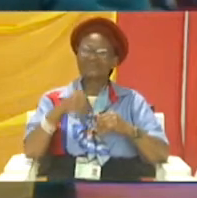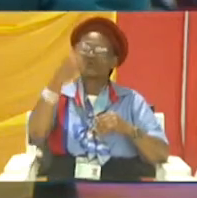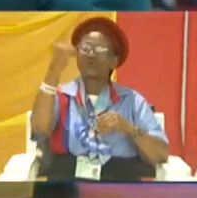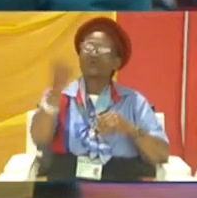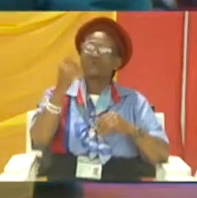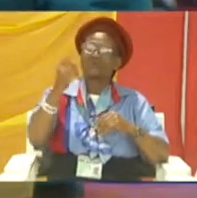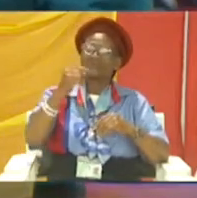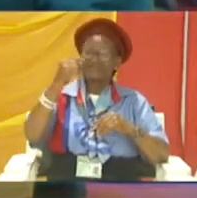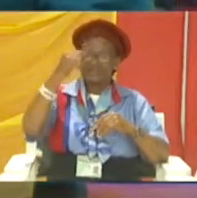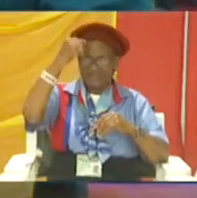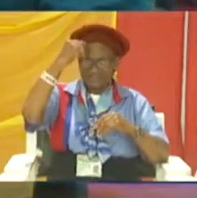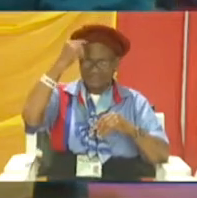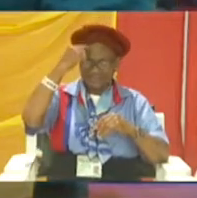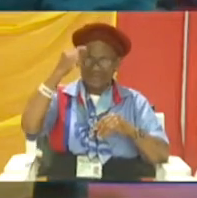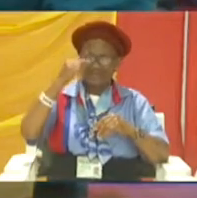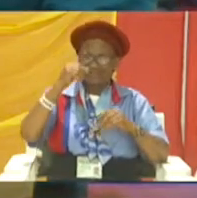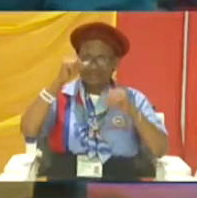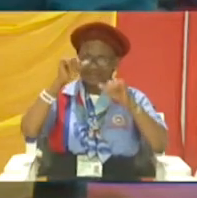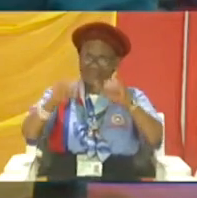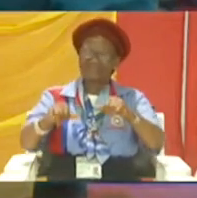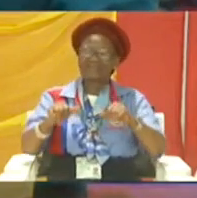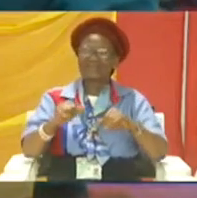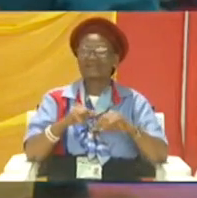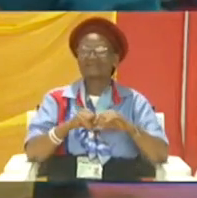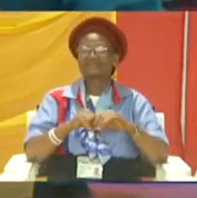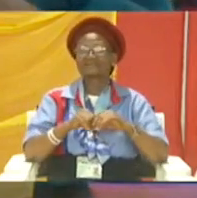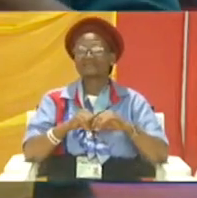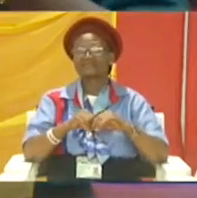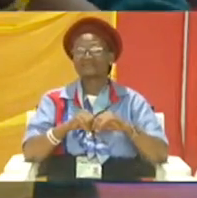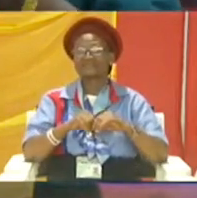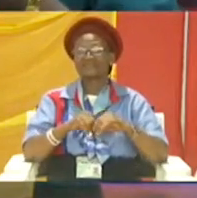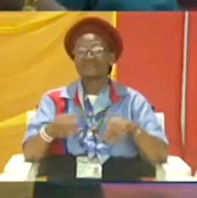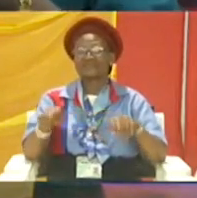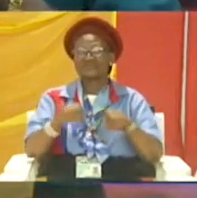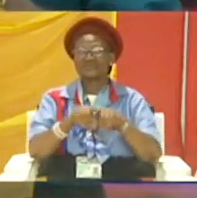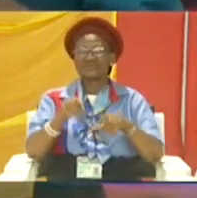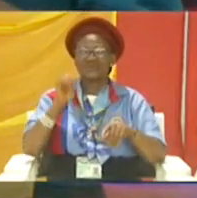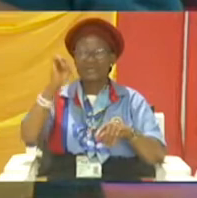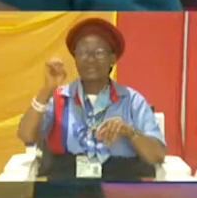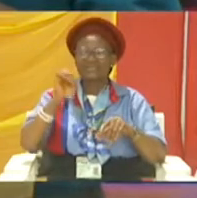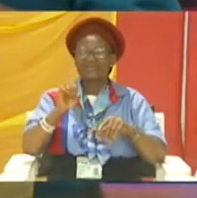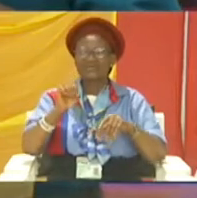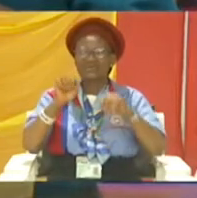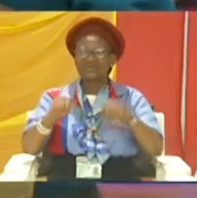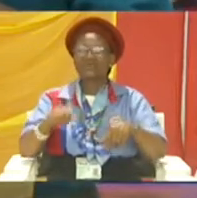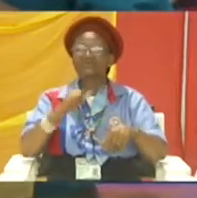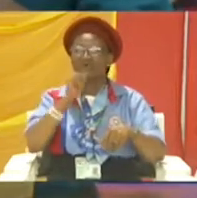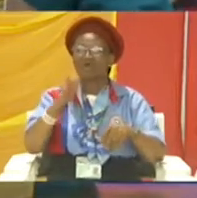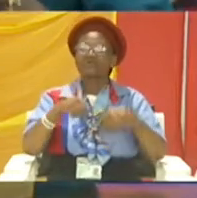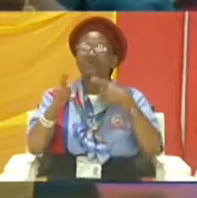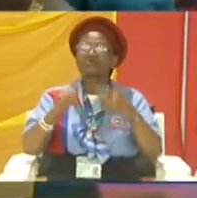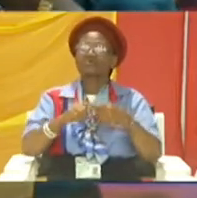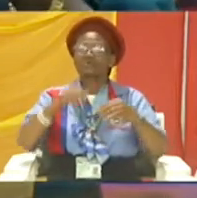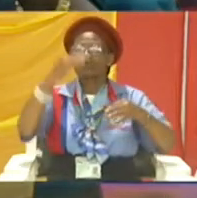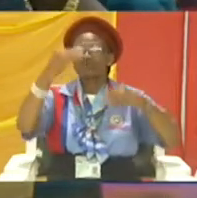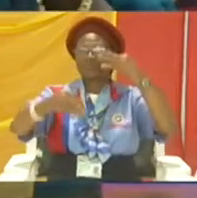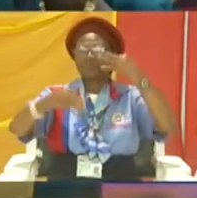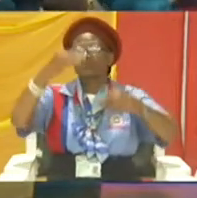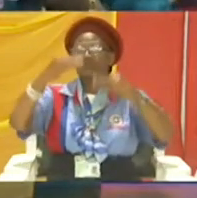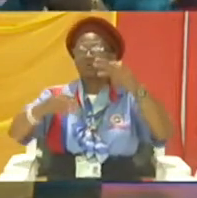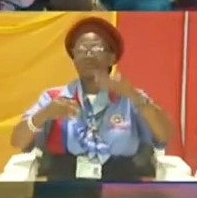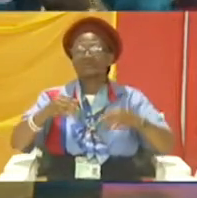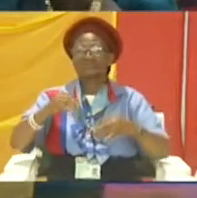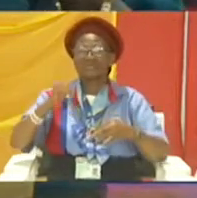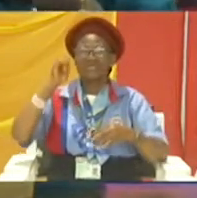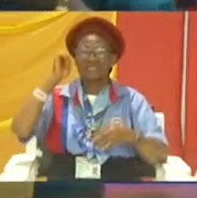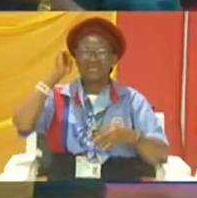brain remained. And so he couldn't go to court. It would take a case,